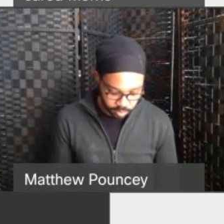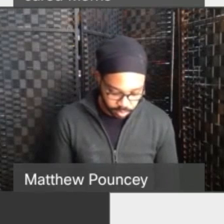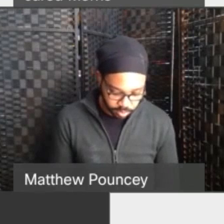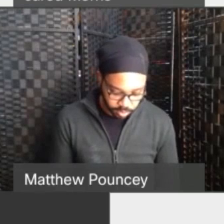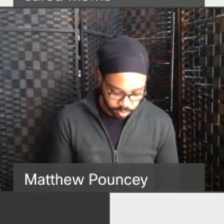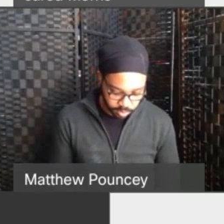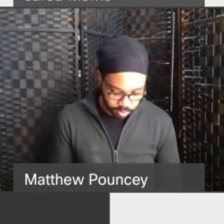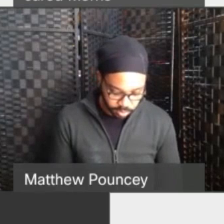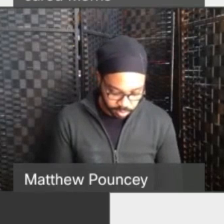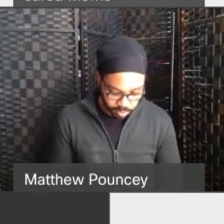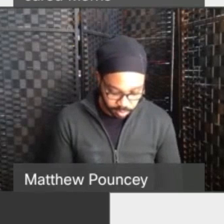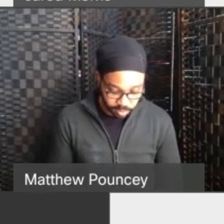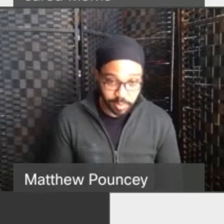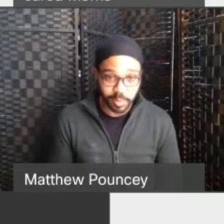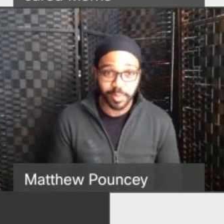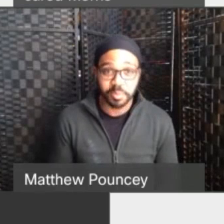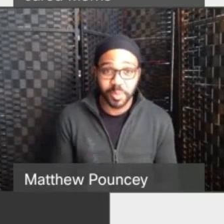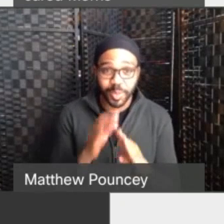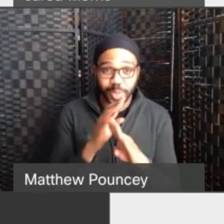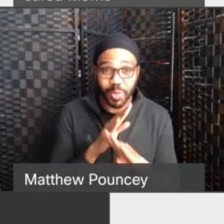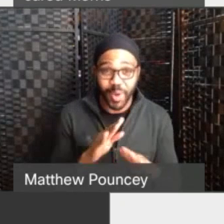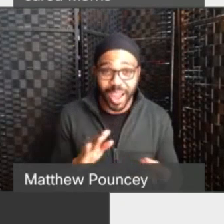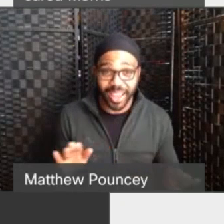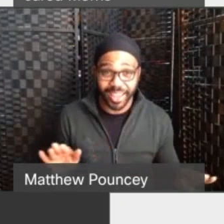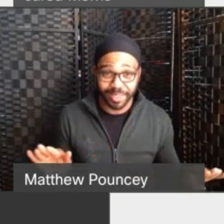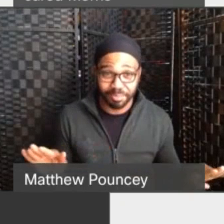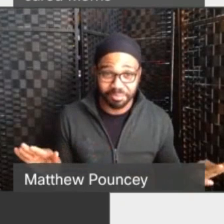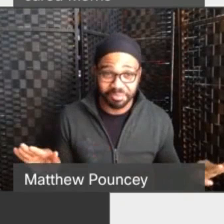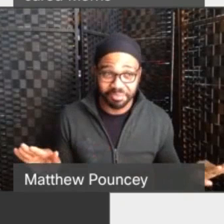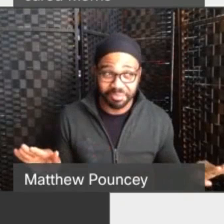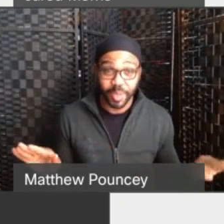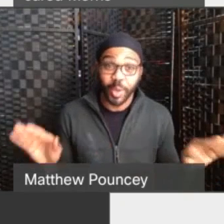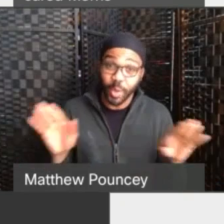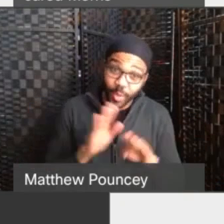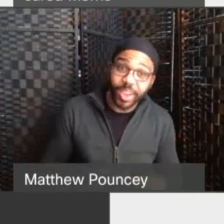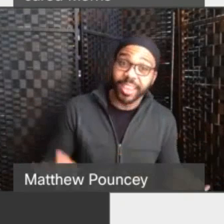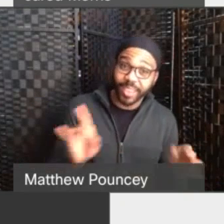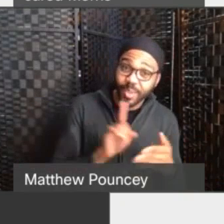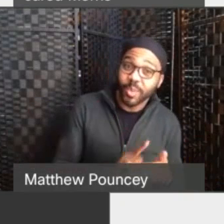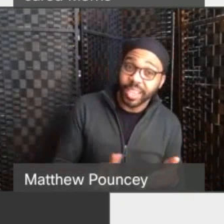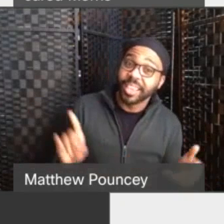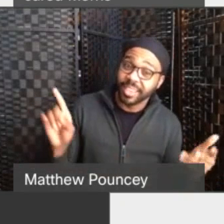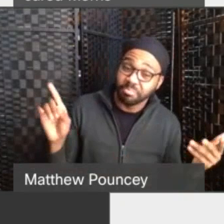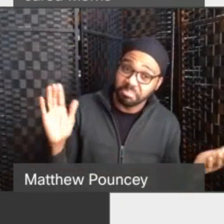Seems like a fairly quiet day. Has been a fairly quiet week. As I mentioned at the